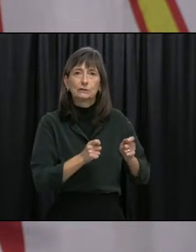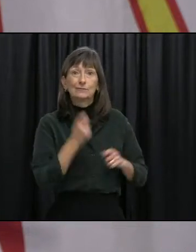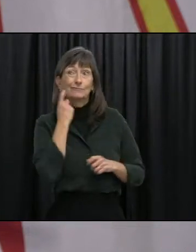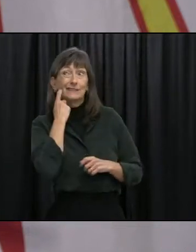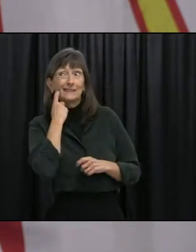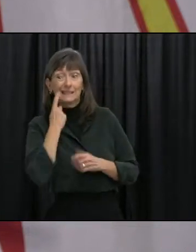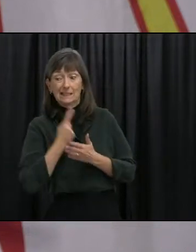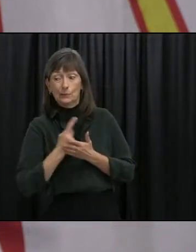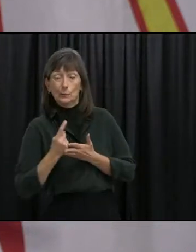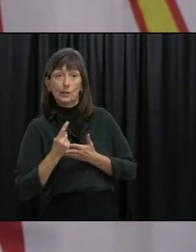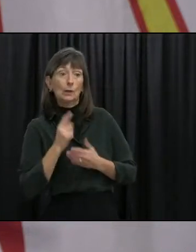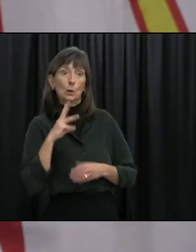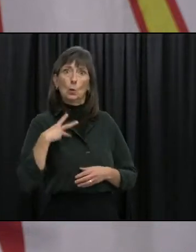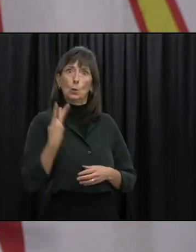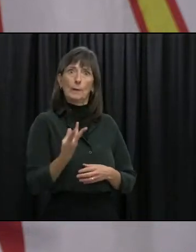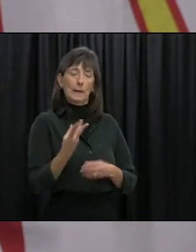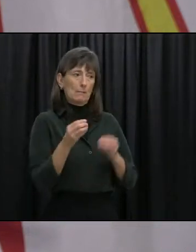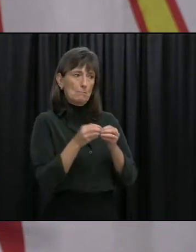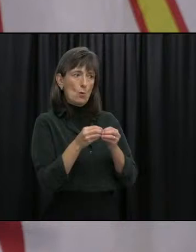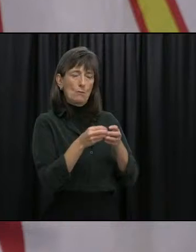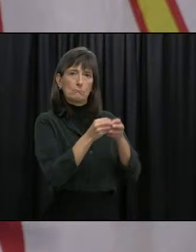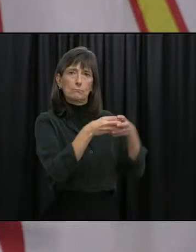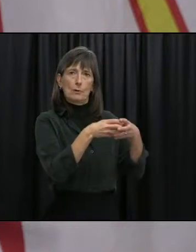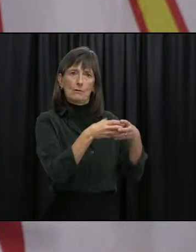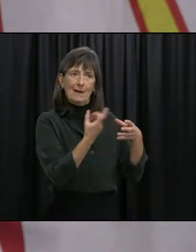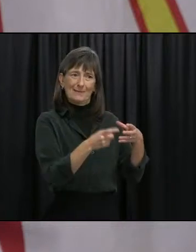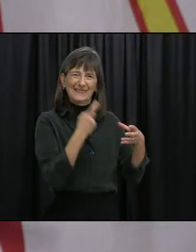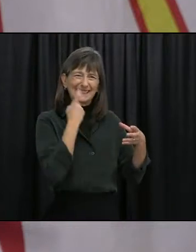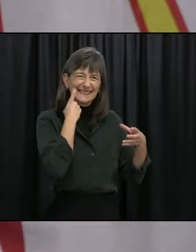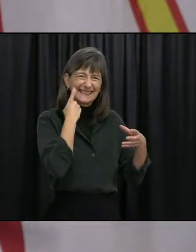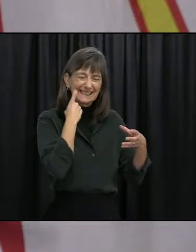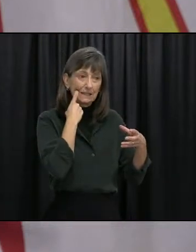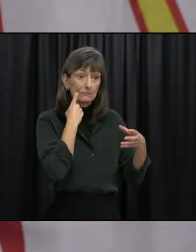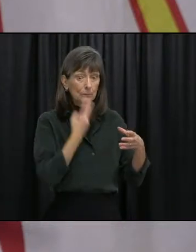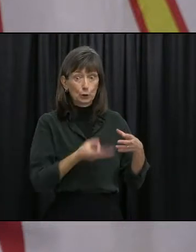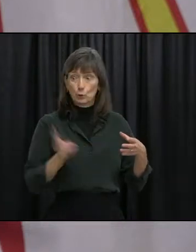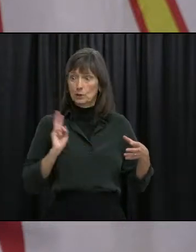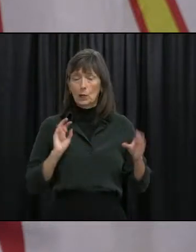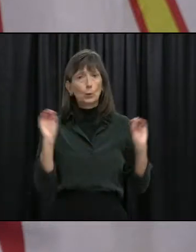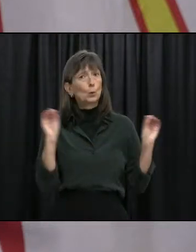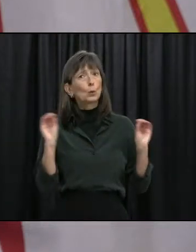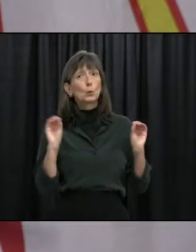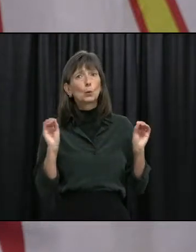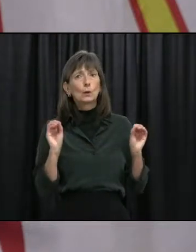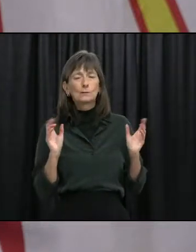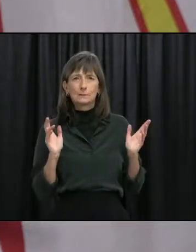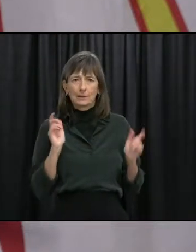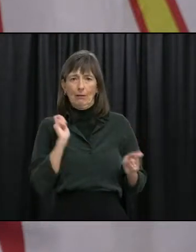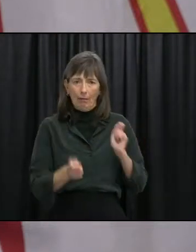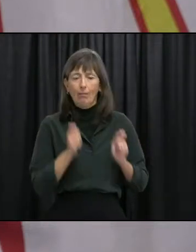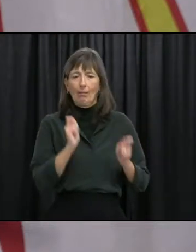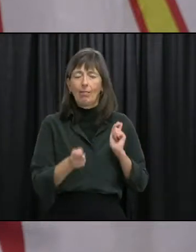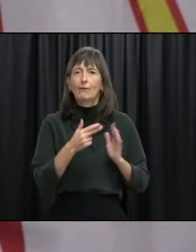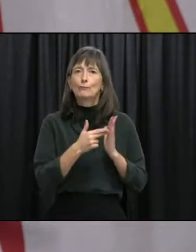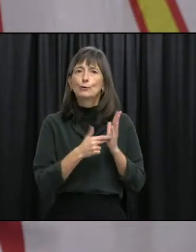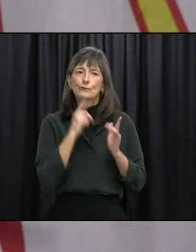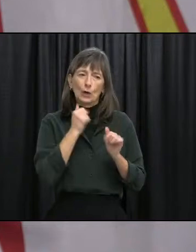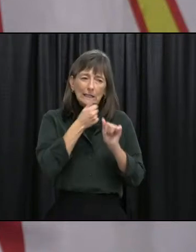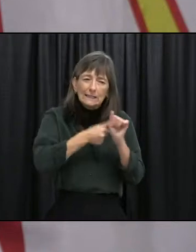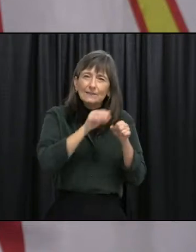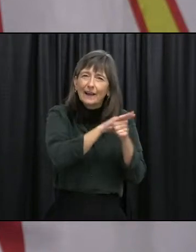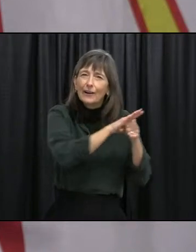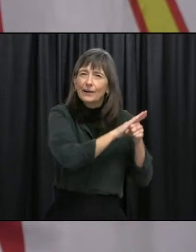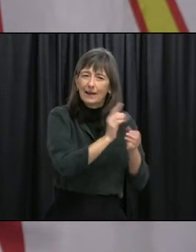week, Winnipeg has become more of an issue. That wasn't an issue 2 weeks ago. So you're talking about then changing the rules